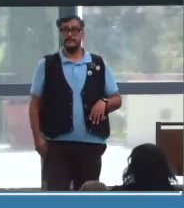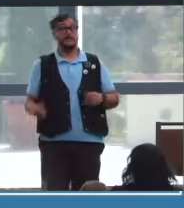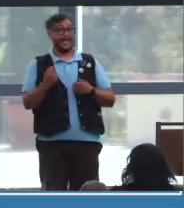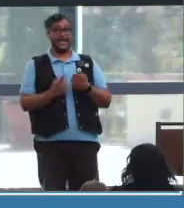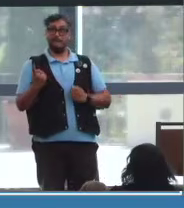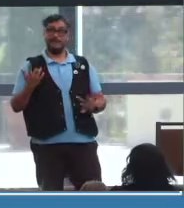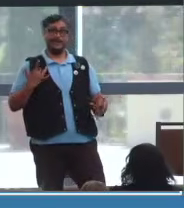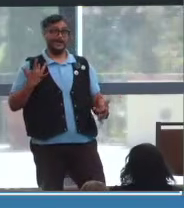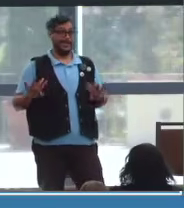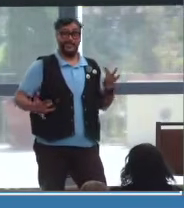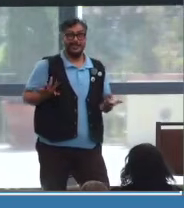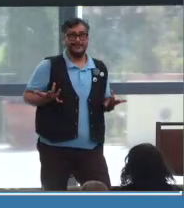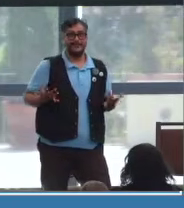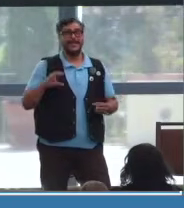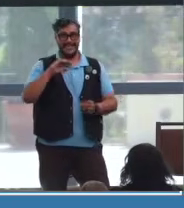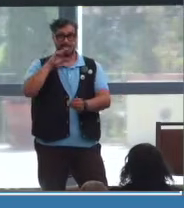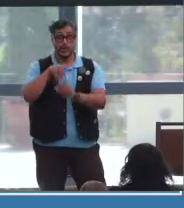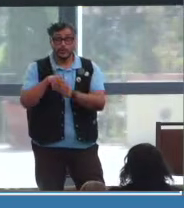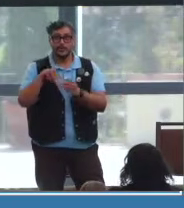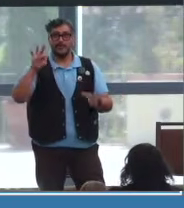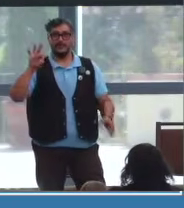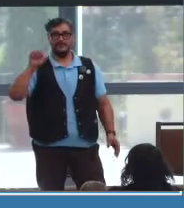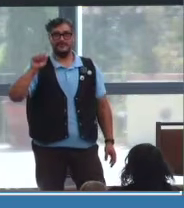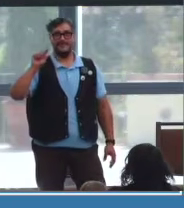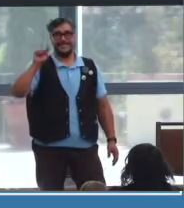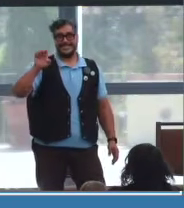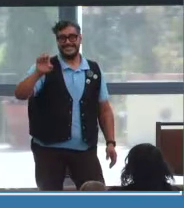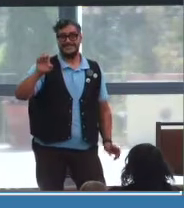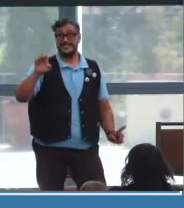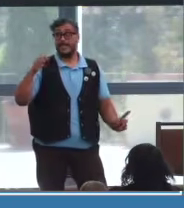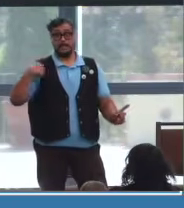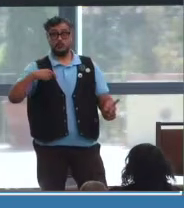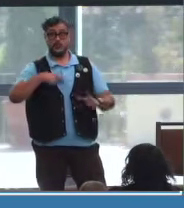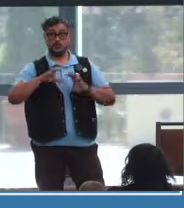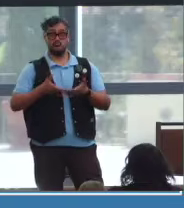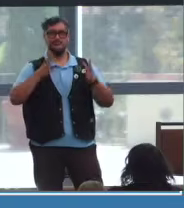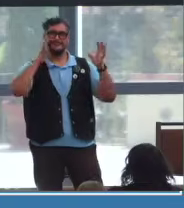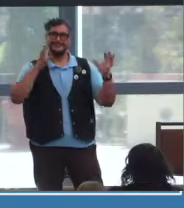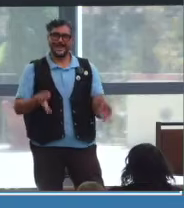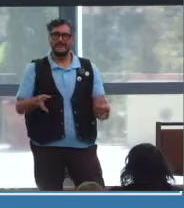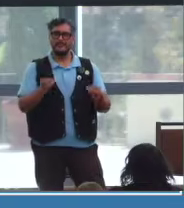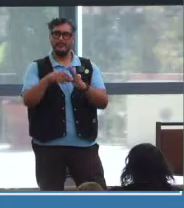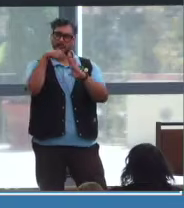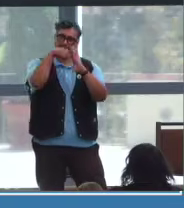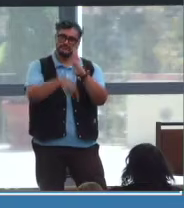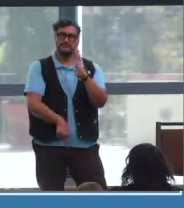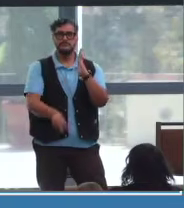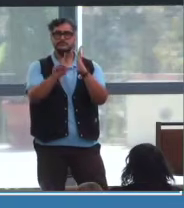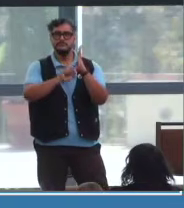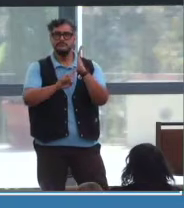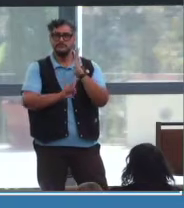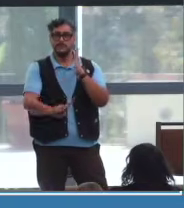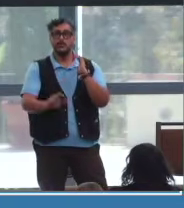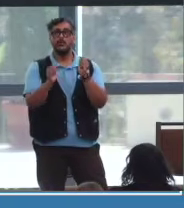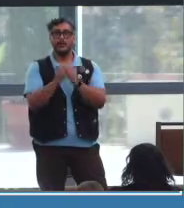got excited, including Fate. And we decided to explore lupus with our CAR